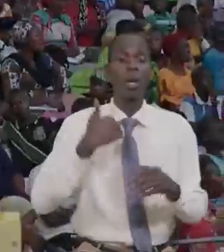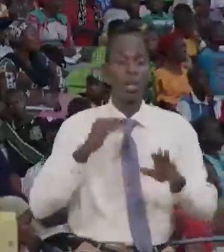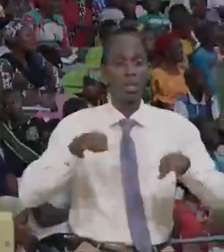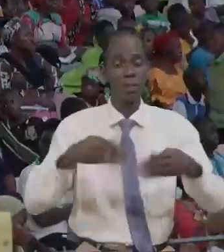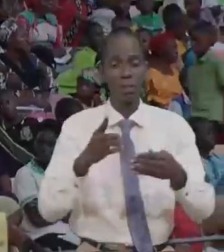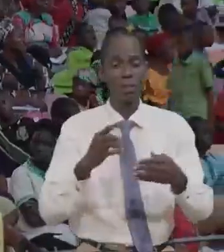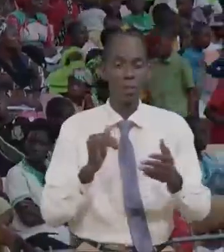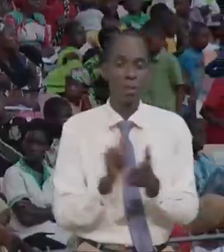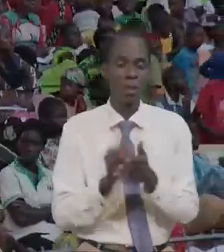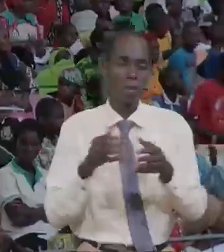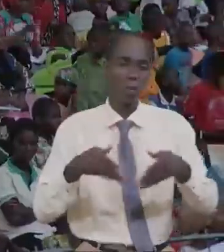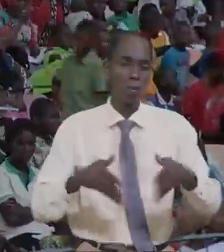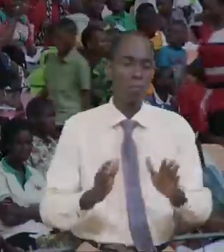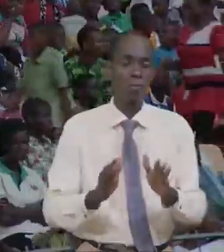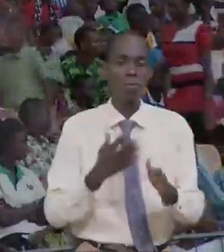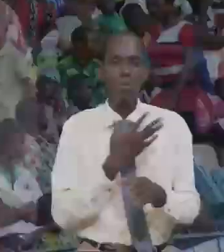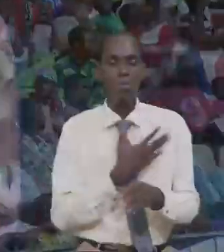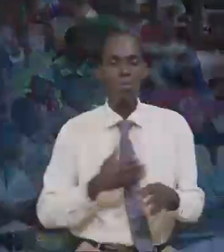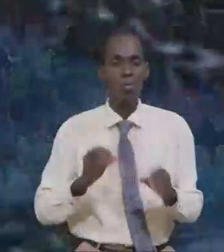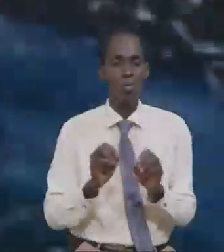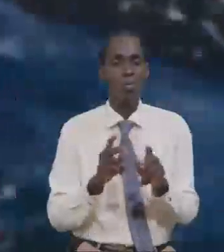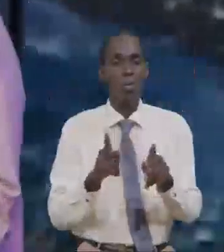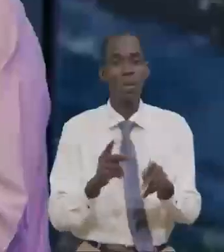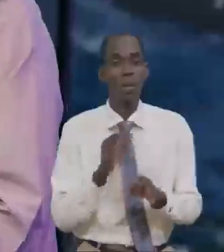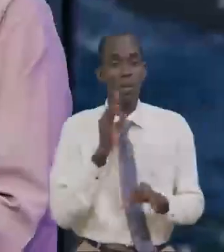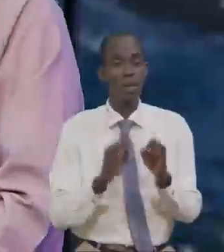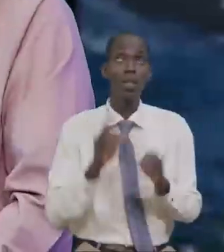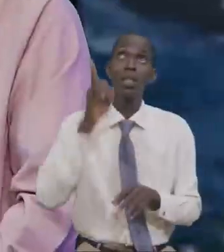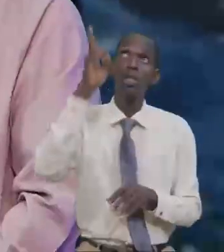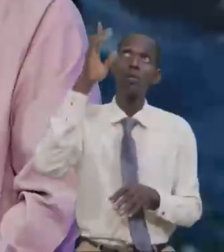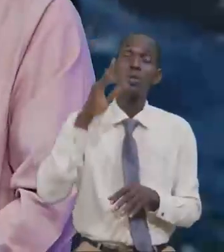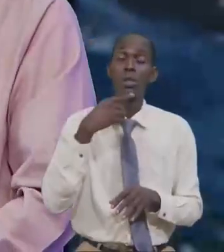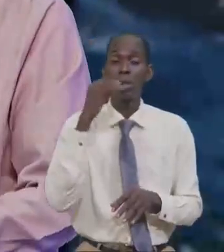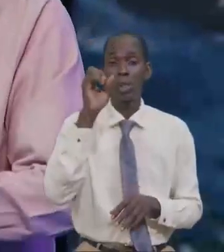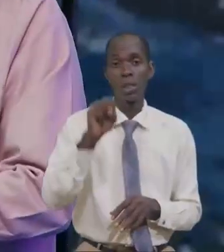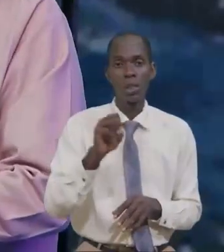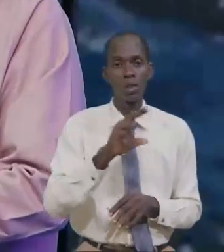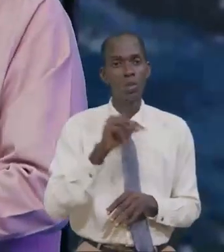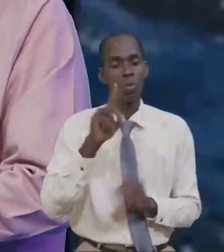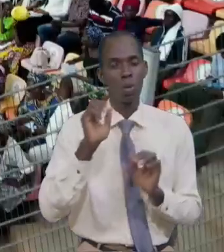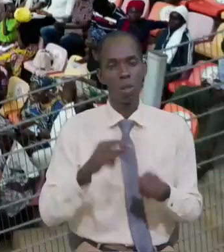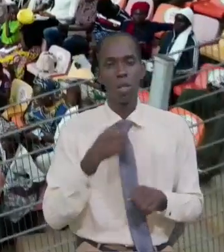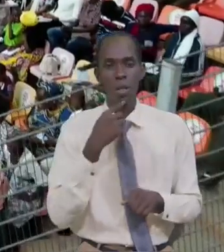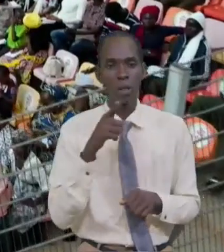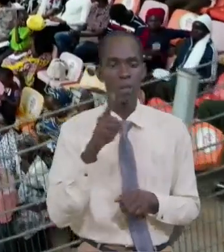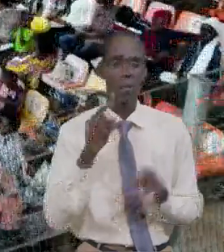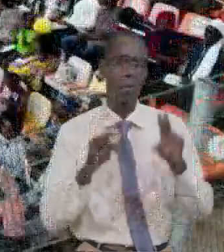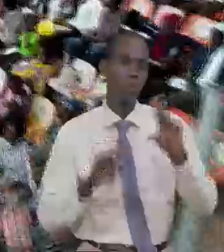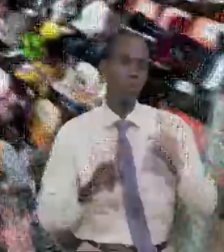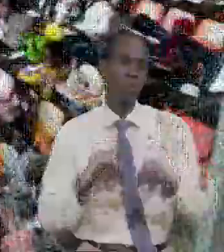in your life, the Lord will take you from where you are now to where you ought to